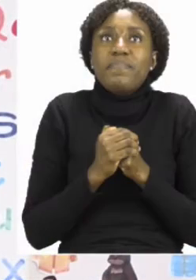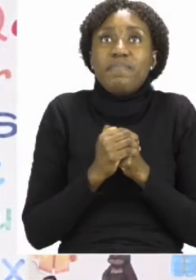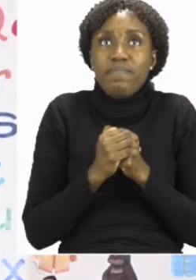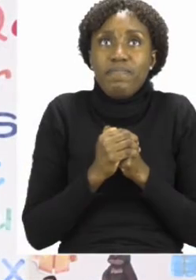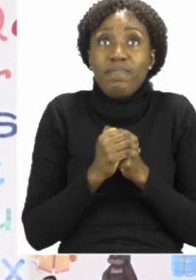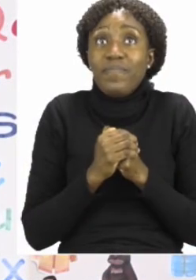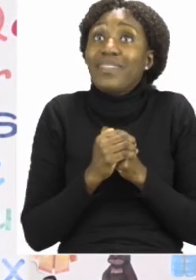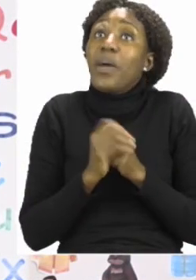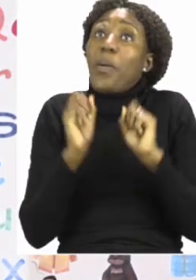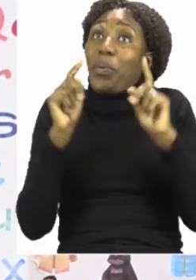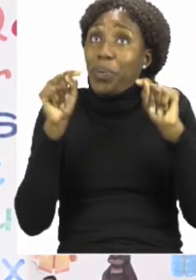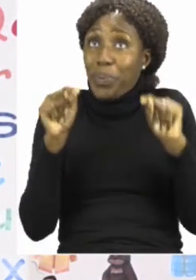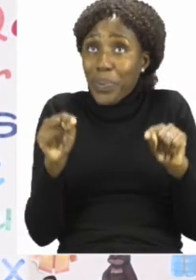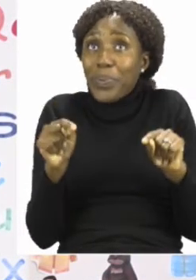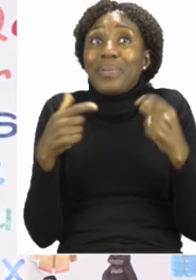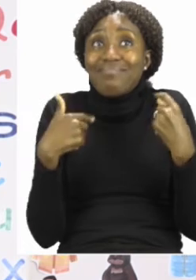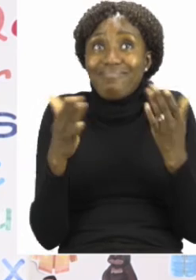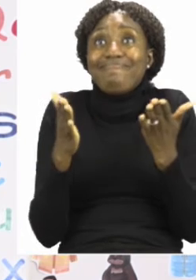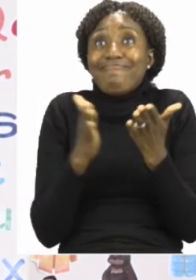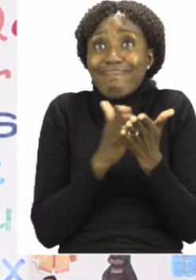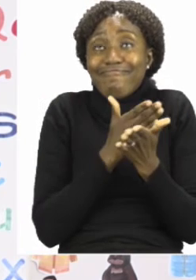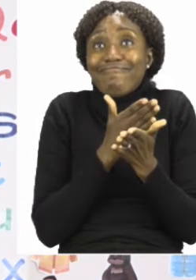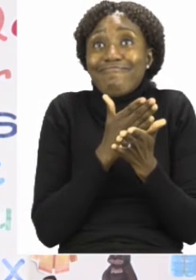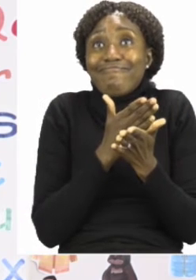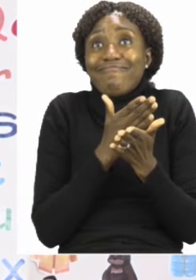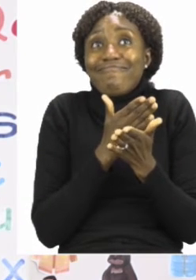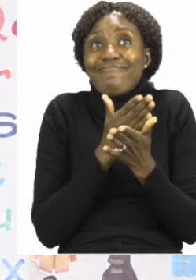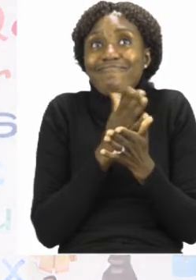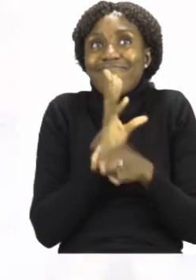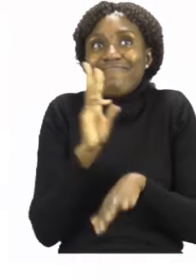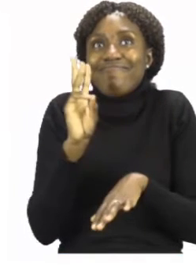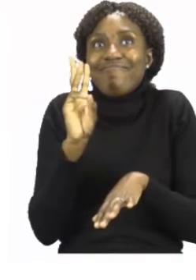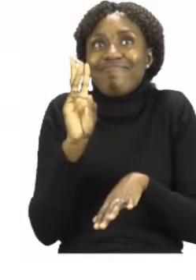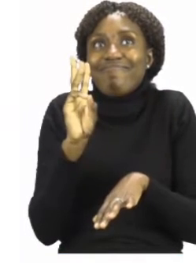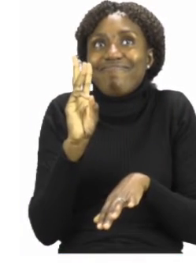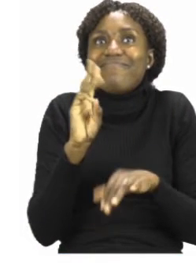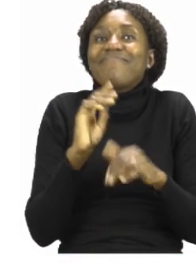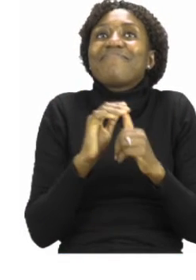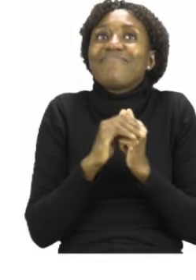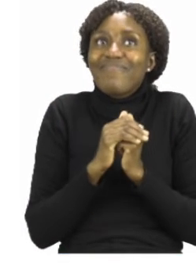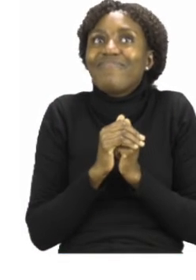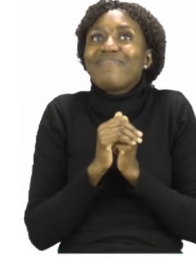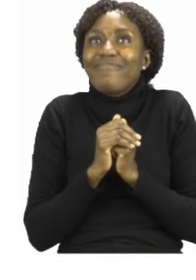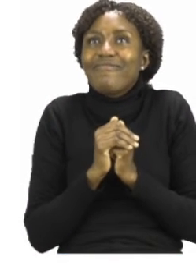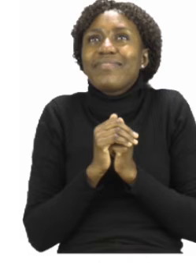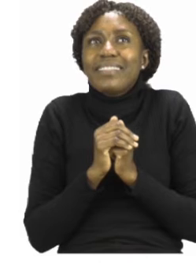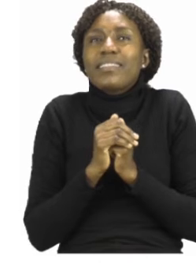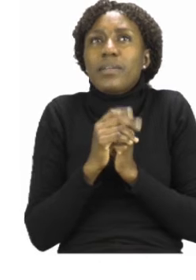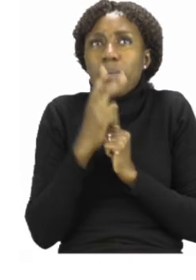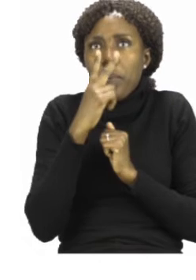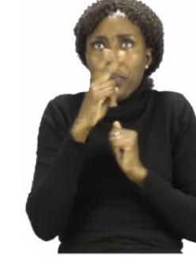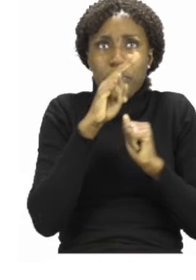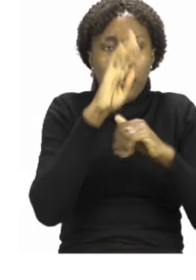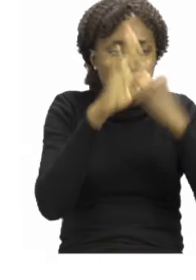Now, boys and girls, let us begin our lesson by going to page 6. On page 6, we are going